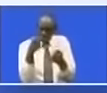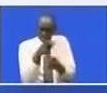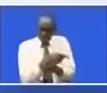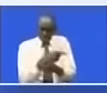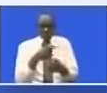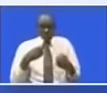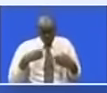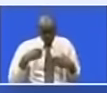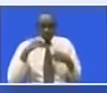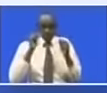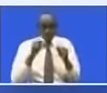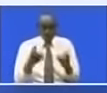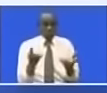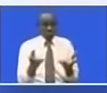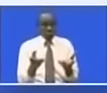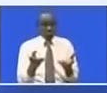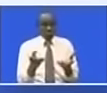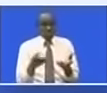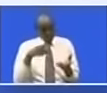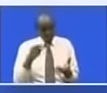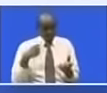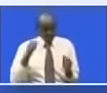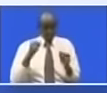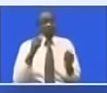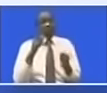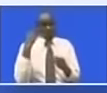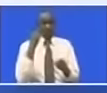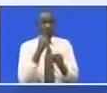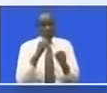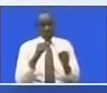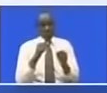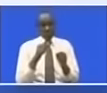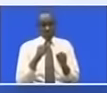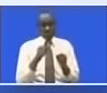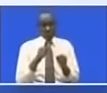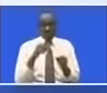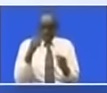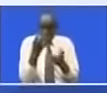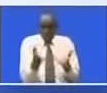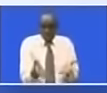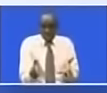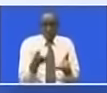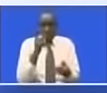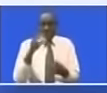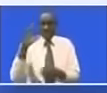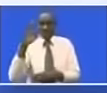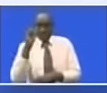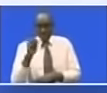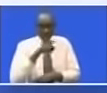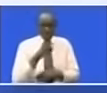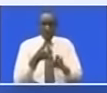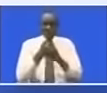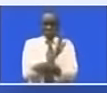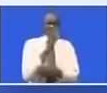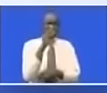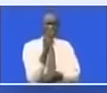are incumbents, you know, like did they have that in mind? Did they take into consideration that both candidates just came, one is in CCM and the other one left CCM,